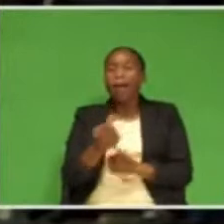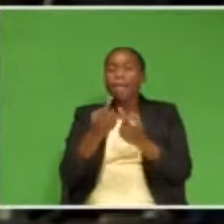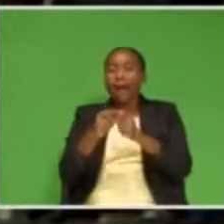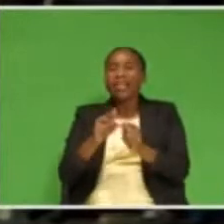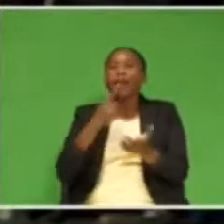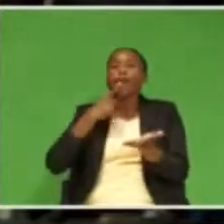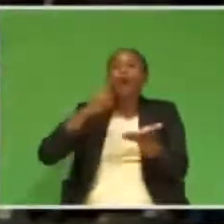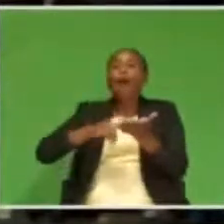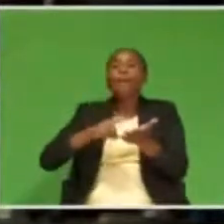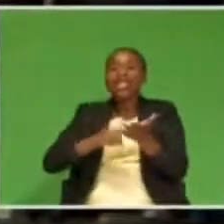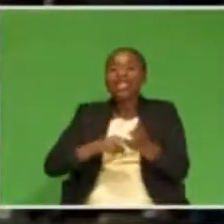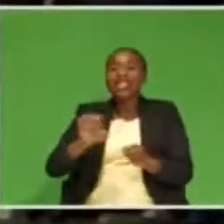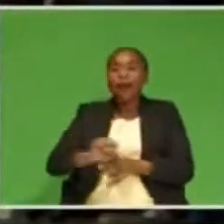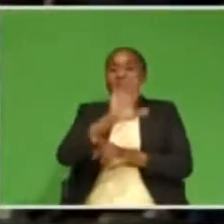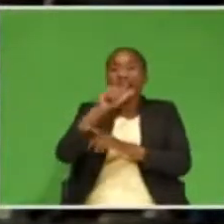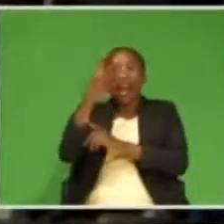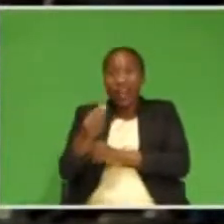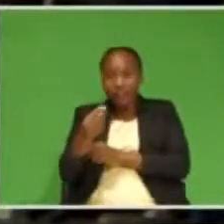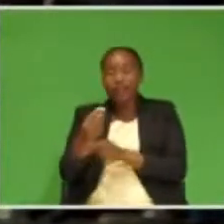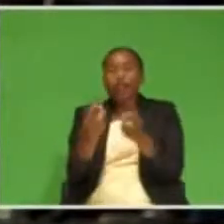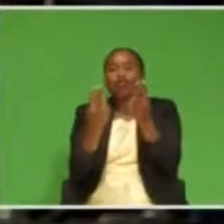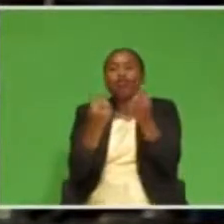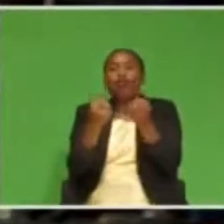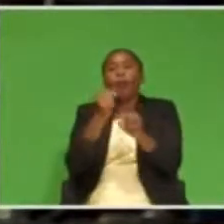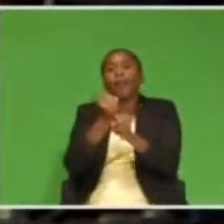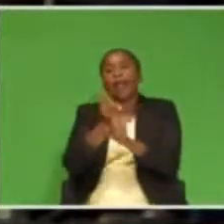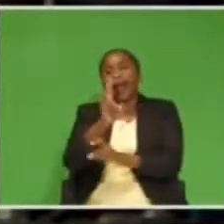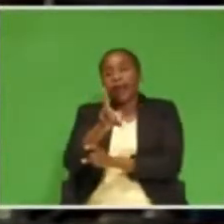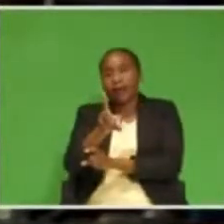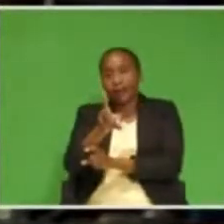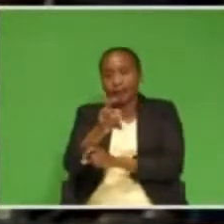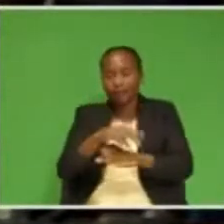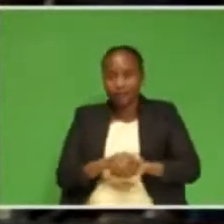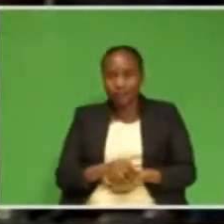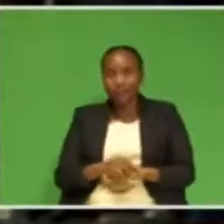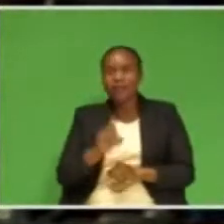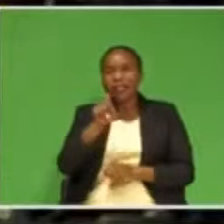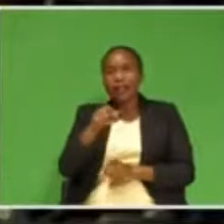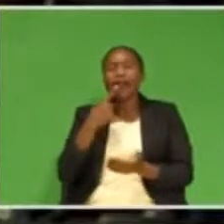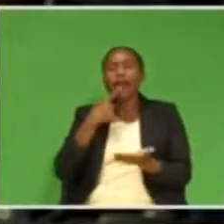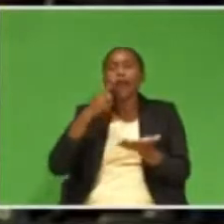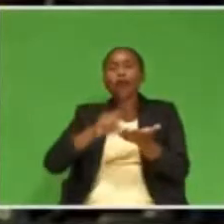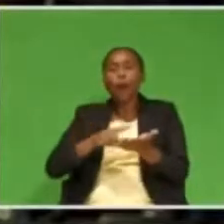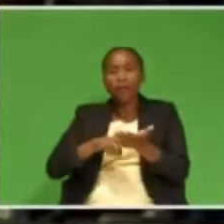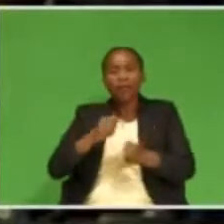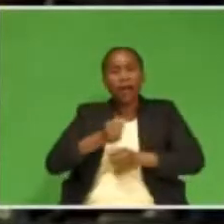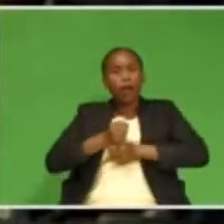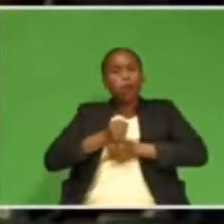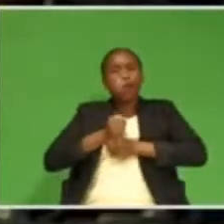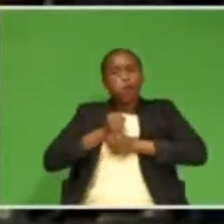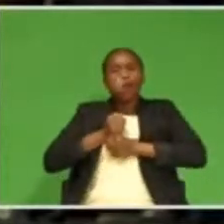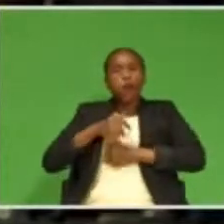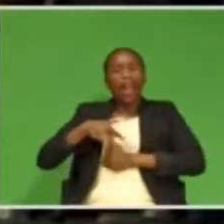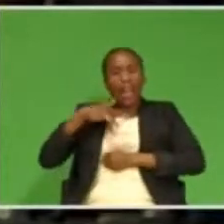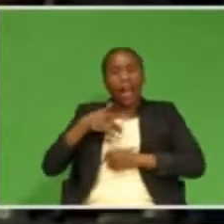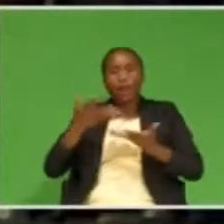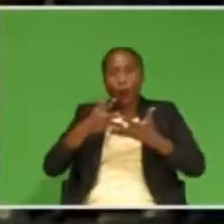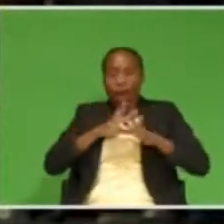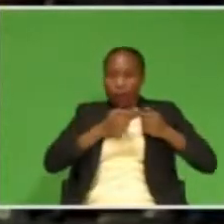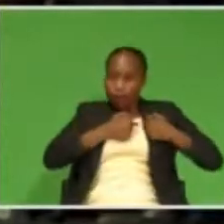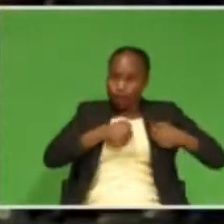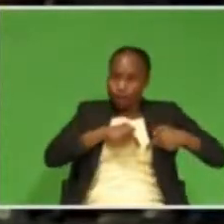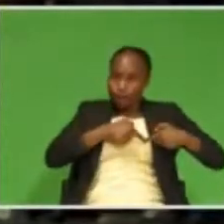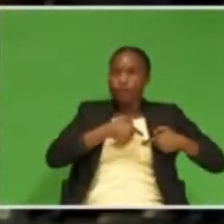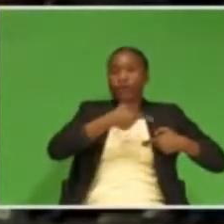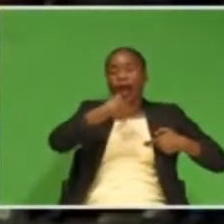promise of South Africa. It is a promise that we have kept alive in our hearts and in our